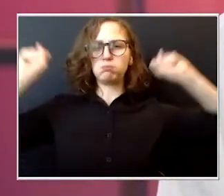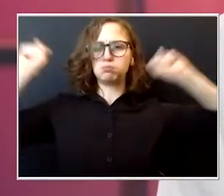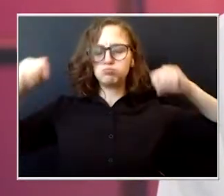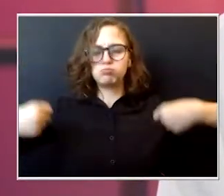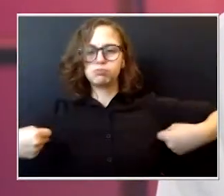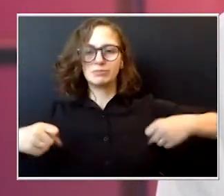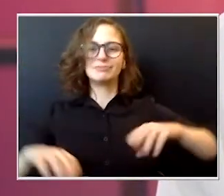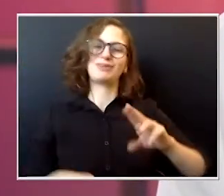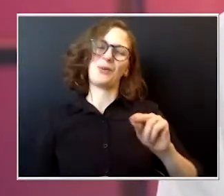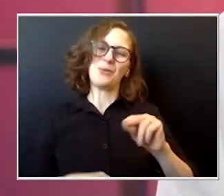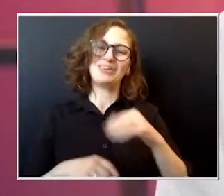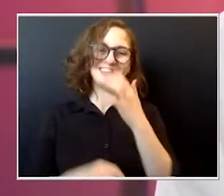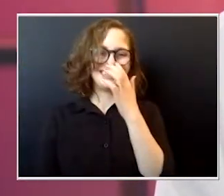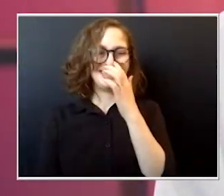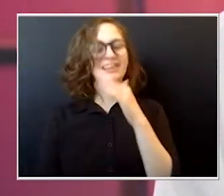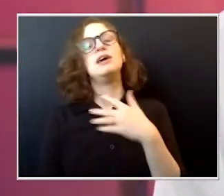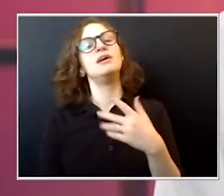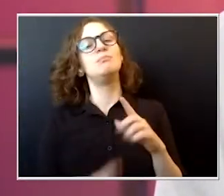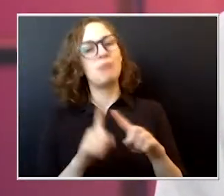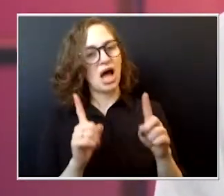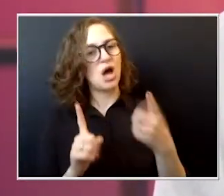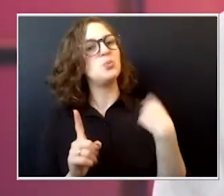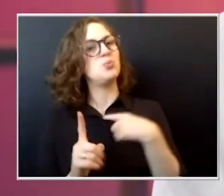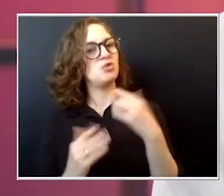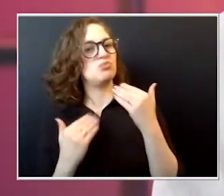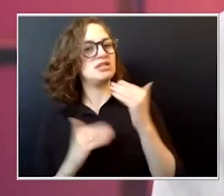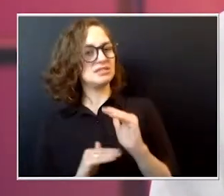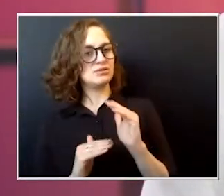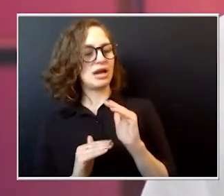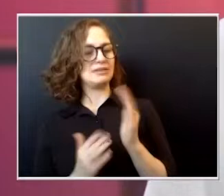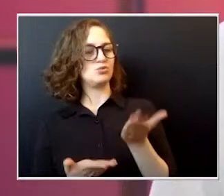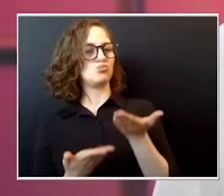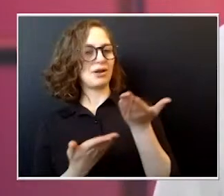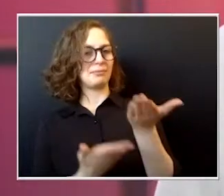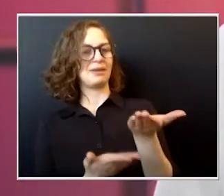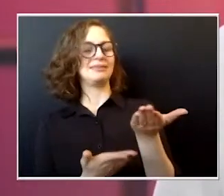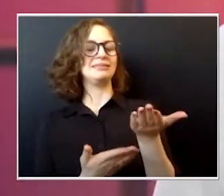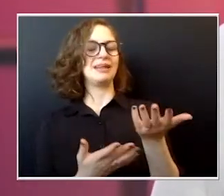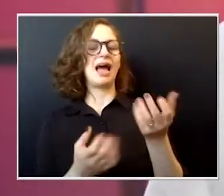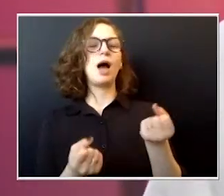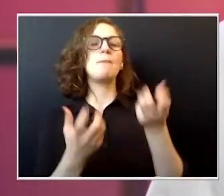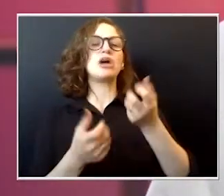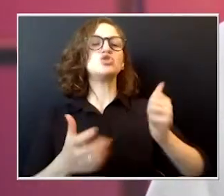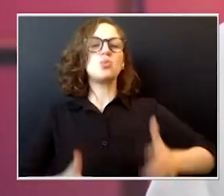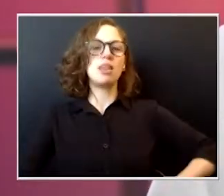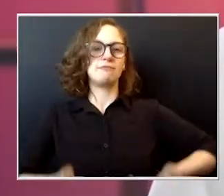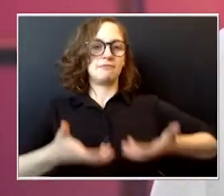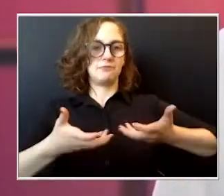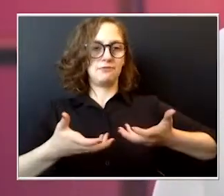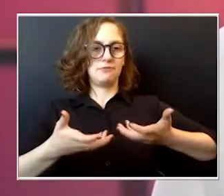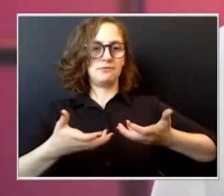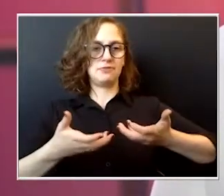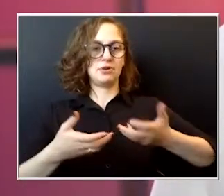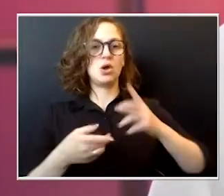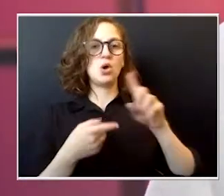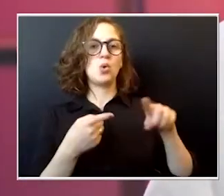But we do restrict what we recommend patients to lift. When you perform isometric exercise or